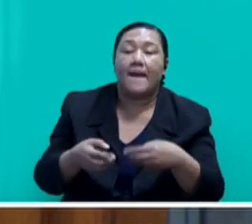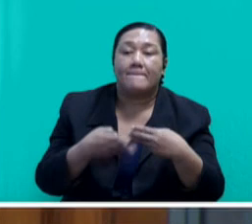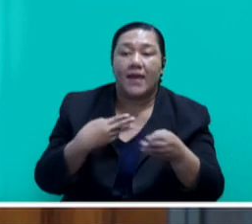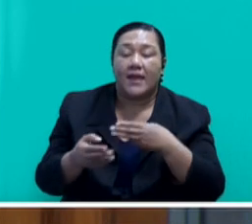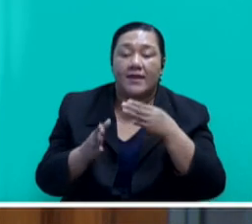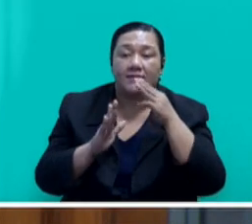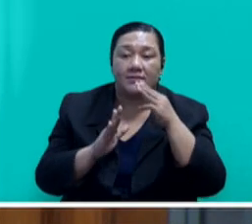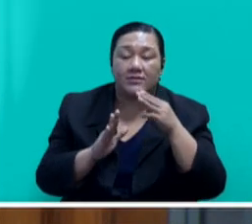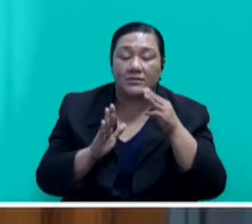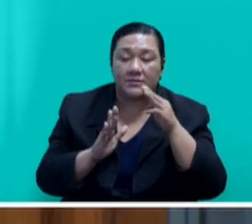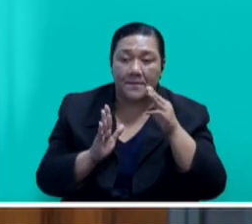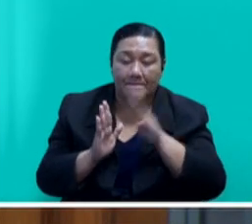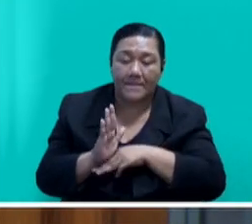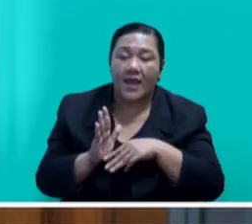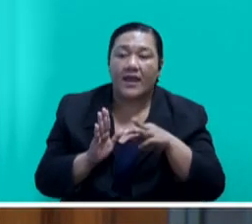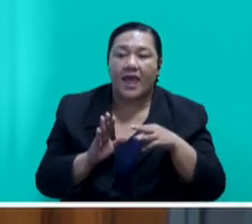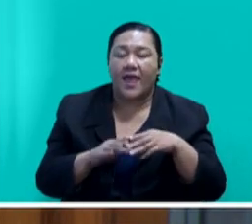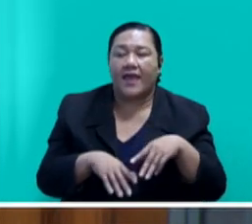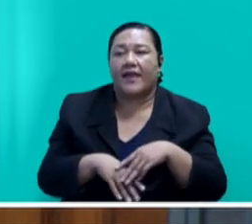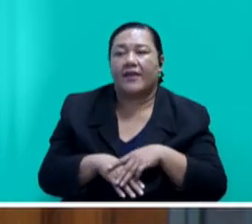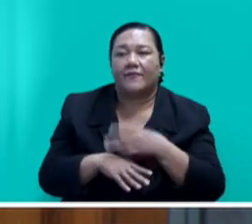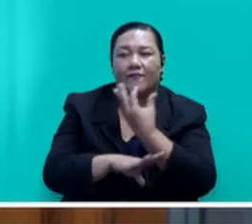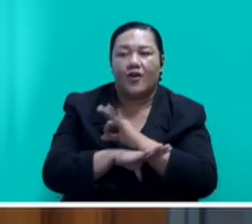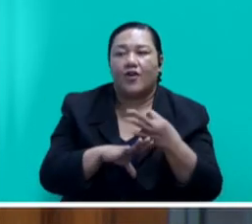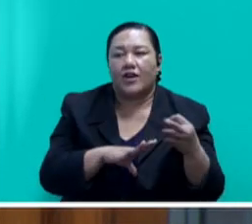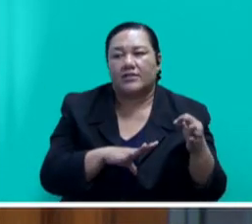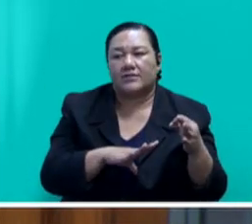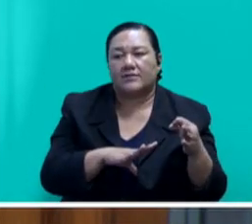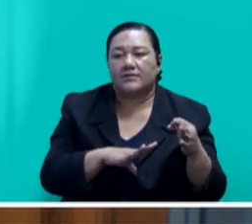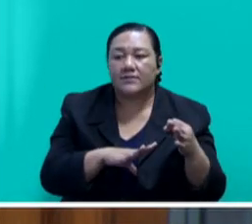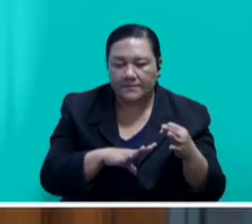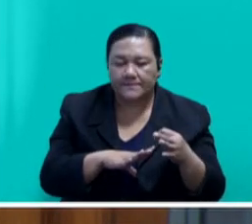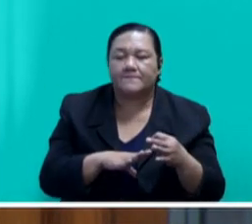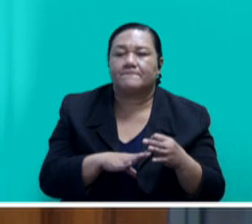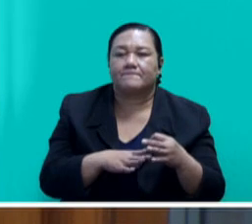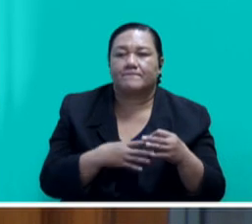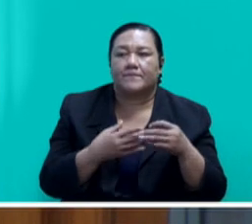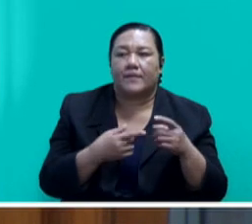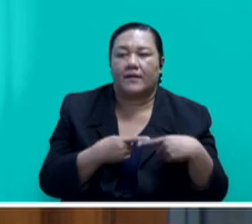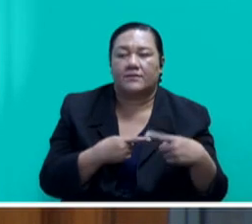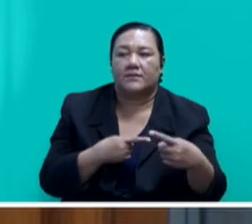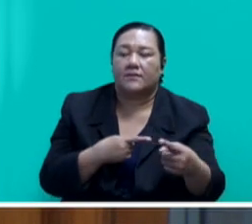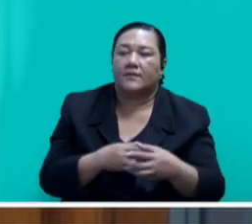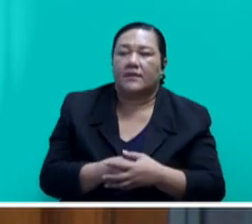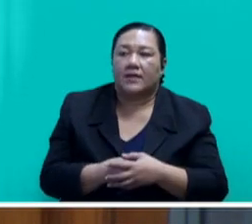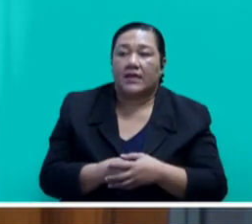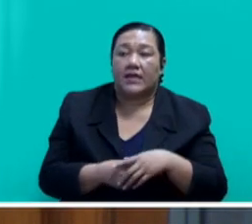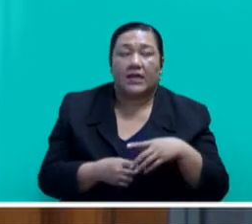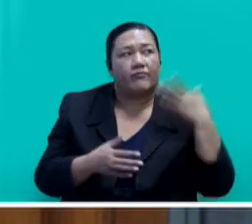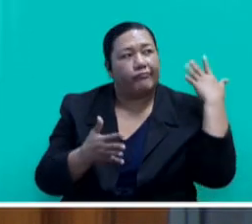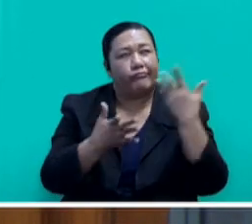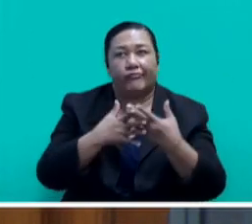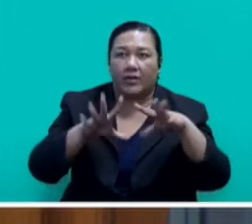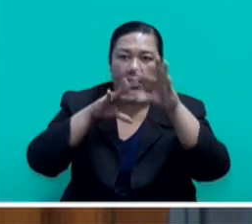fisheries and forest resources. Mr. Speaker, sir, in these difficult times, if I have learned things, it is